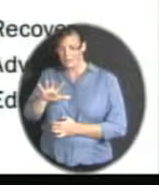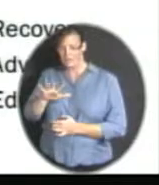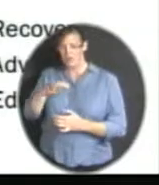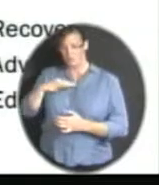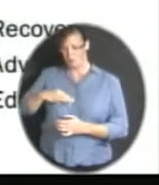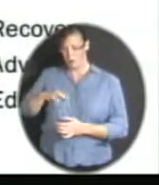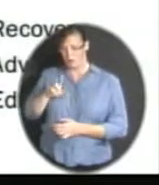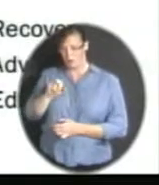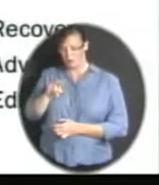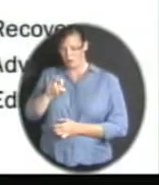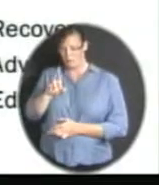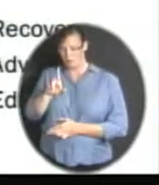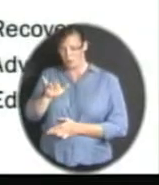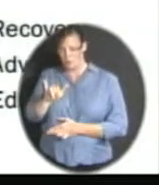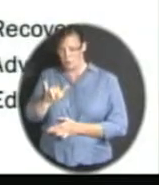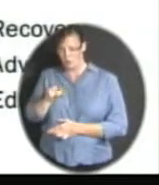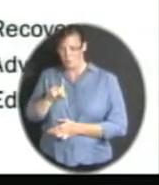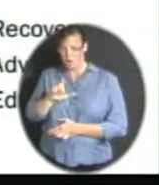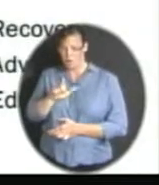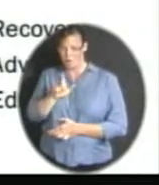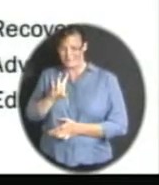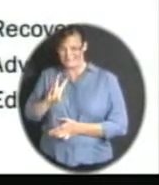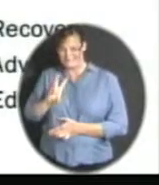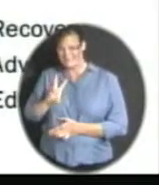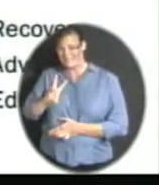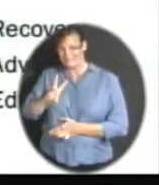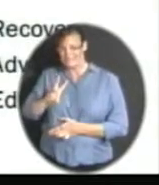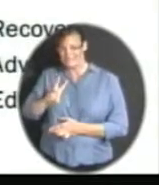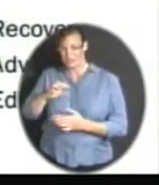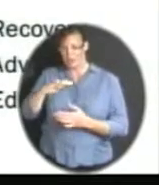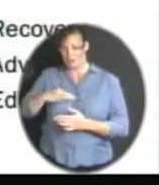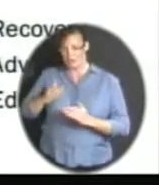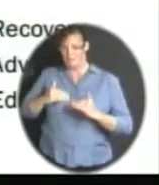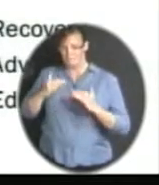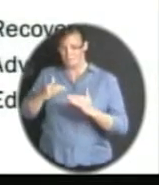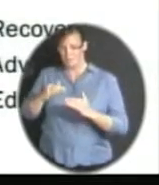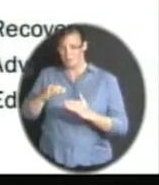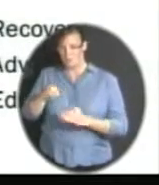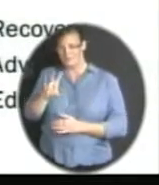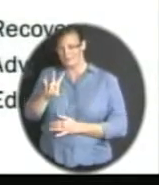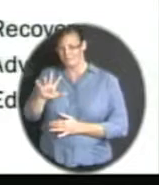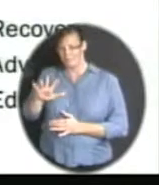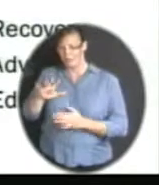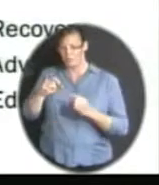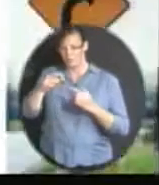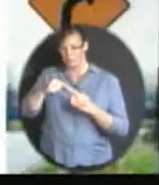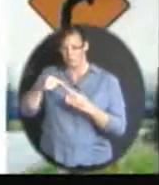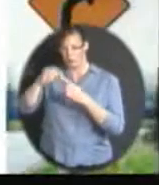credit recovery, 126 in credit advancement, and 75 of those were special education students.